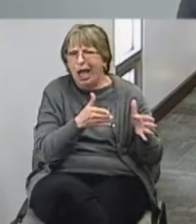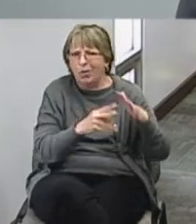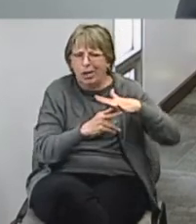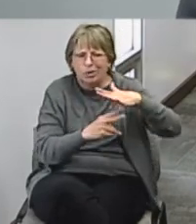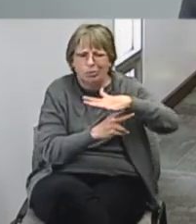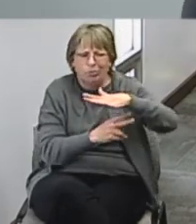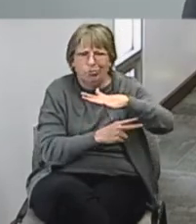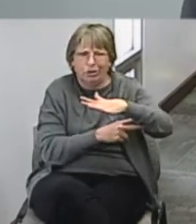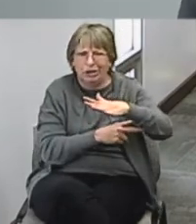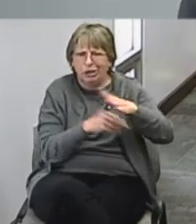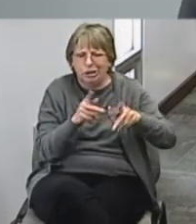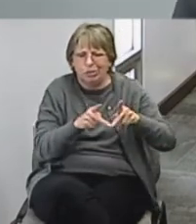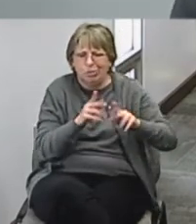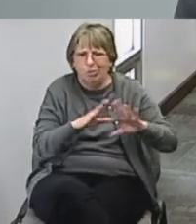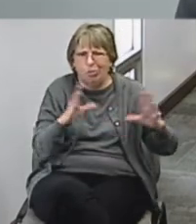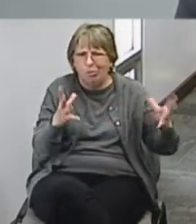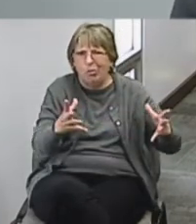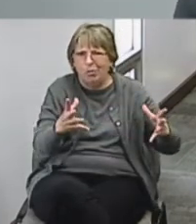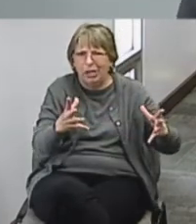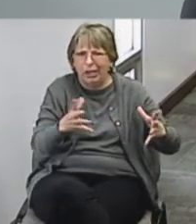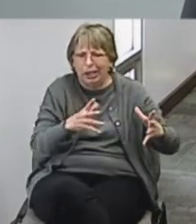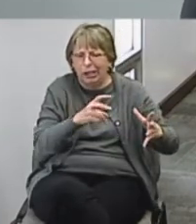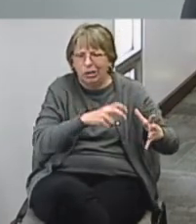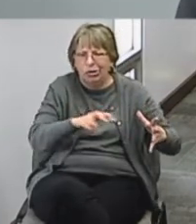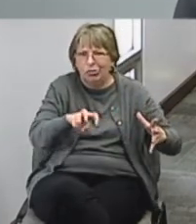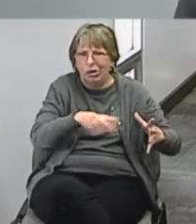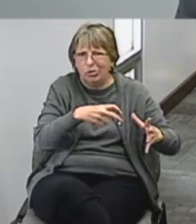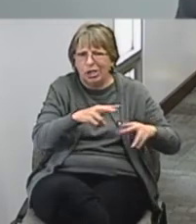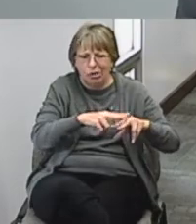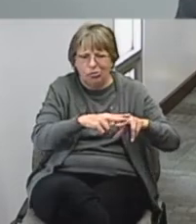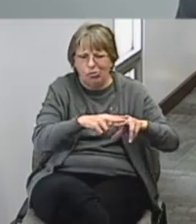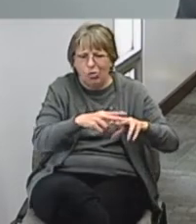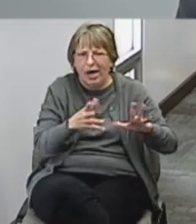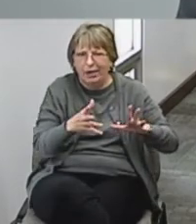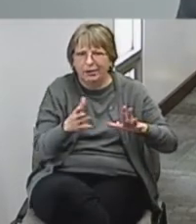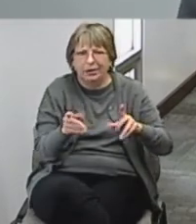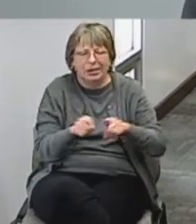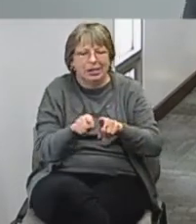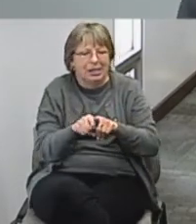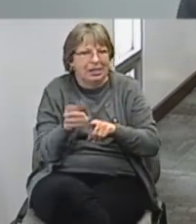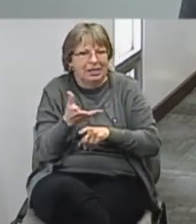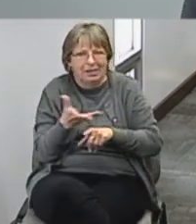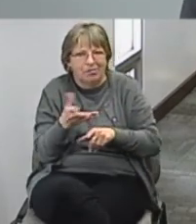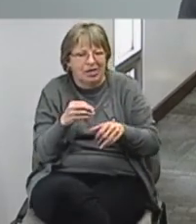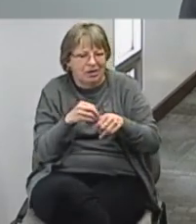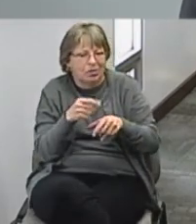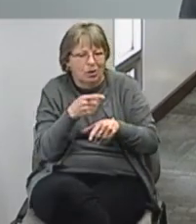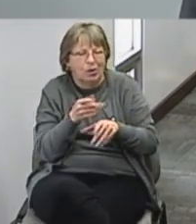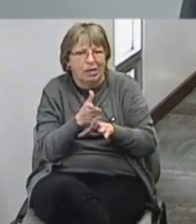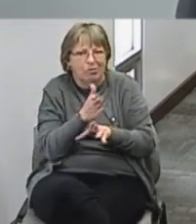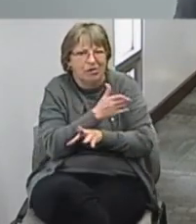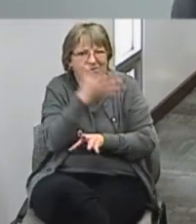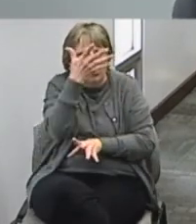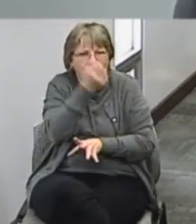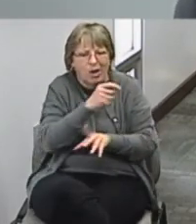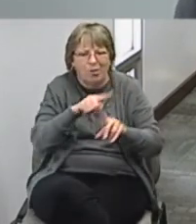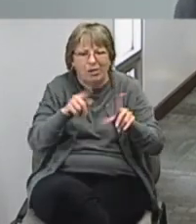public transportation, rail, pretty much a lot of the same things that were in the Tiger grant, except it's more focused on